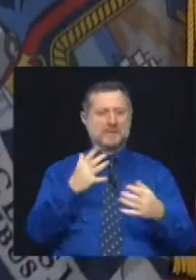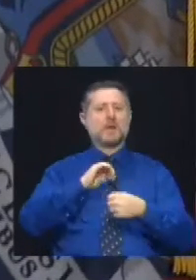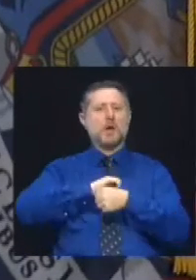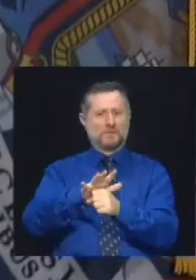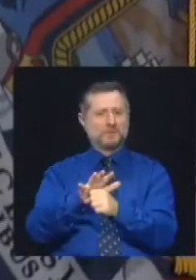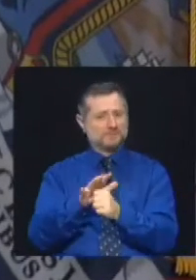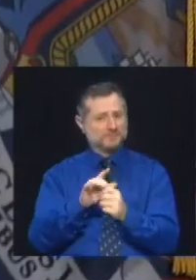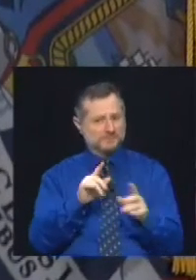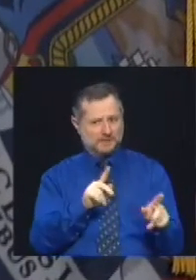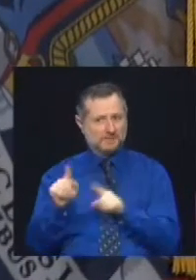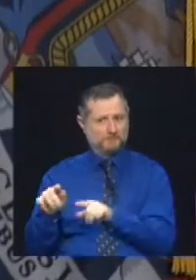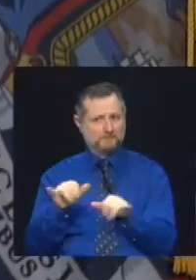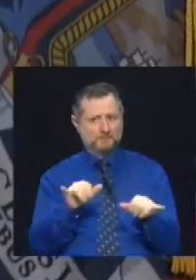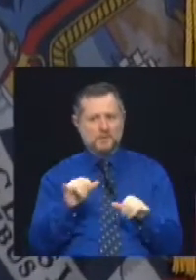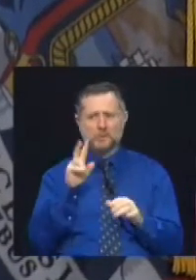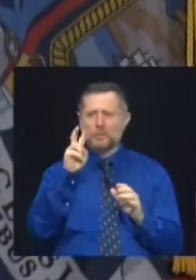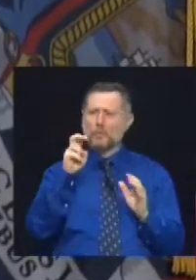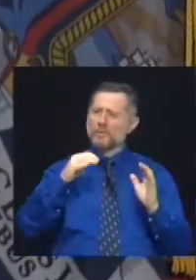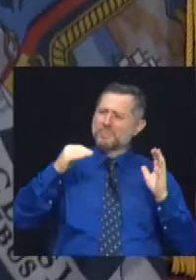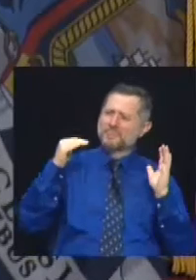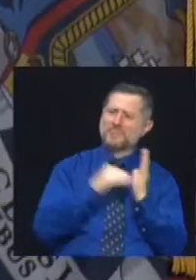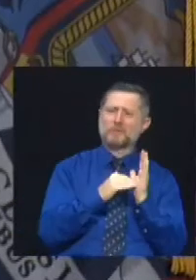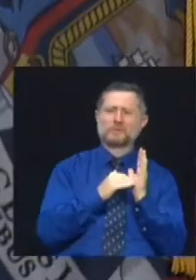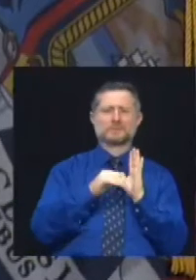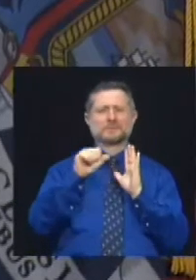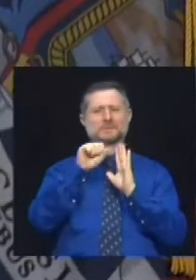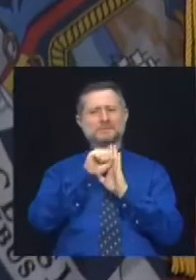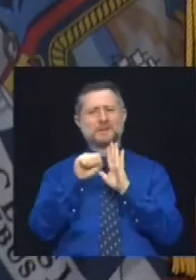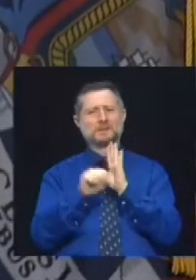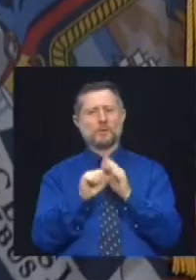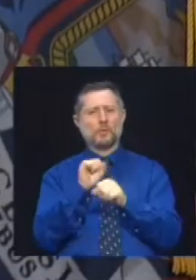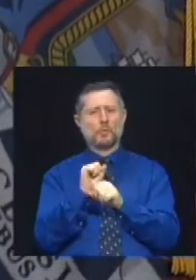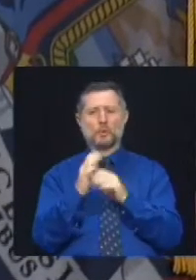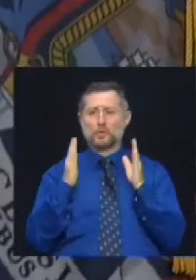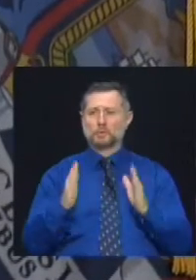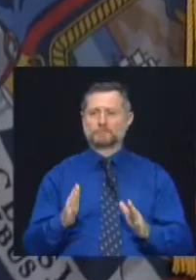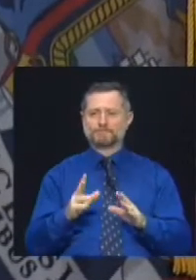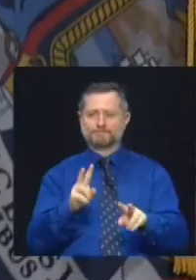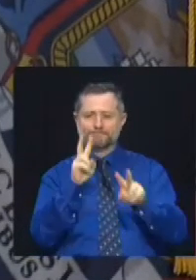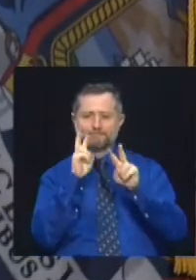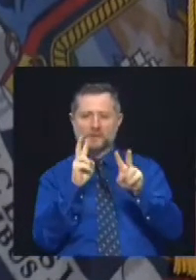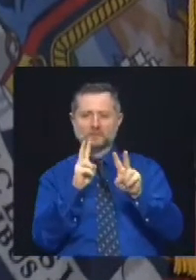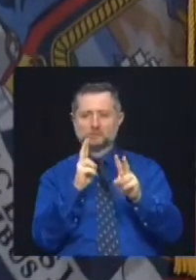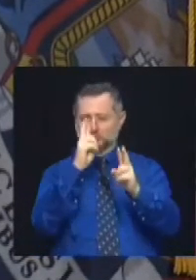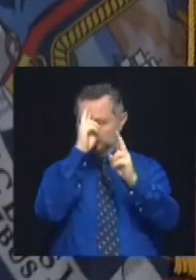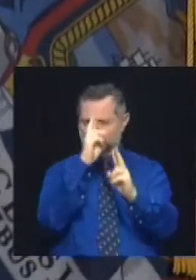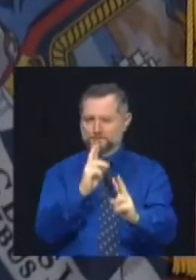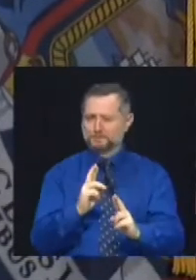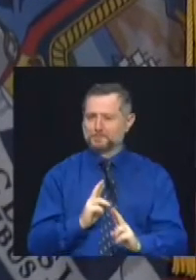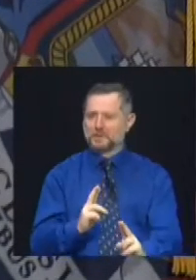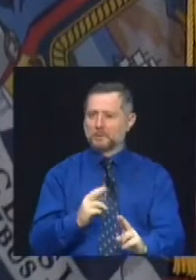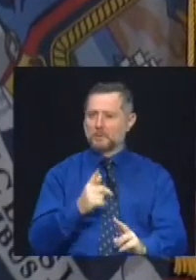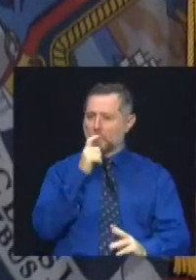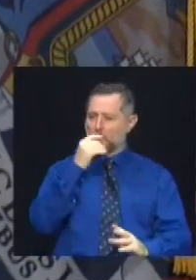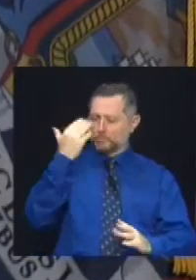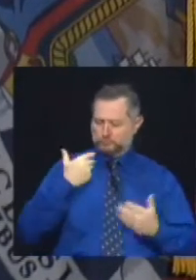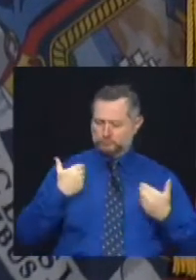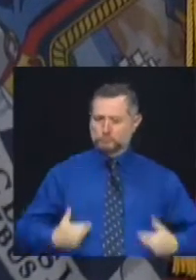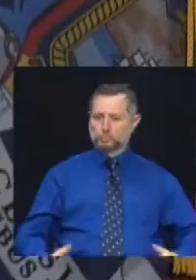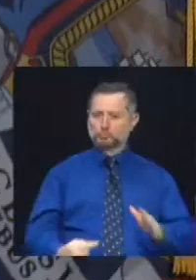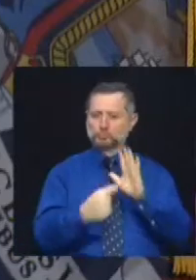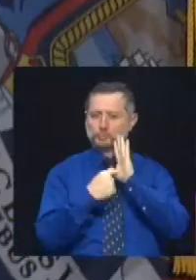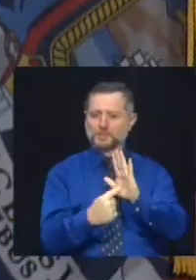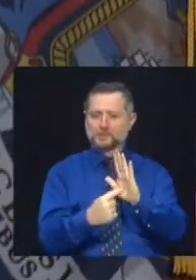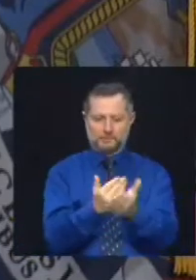workers who I have such respect for, and I look forward to letting them know that I will represent them with my heart and soul as well. They